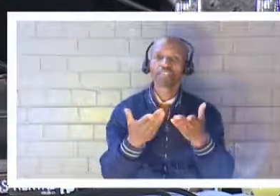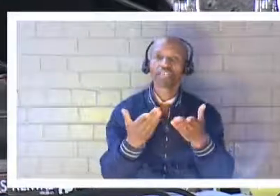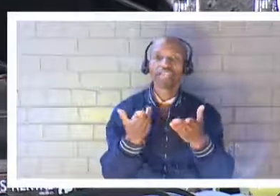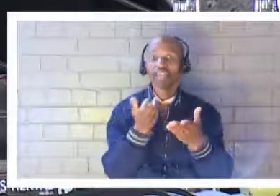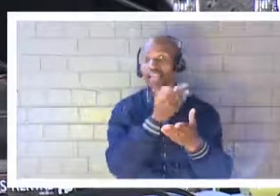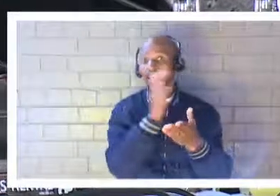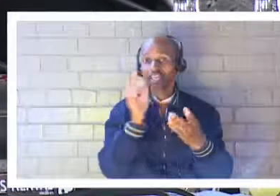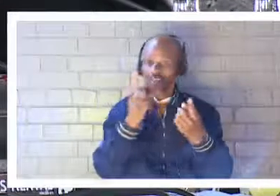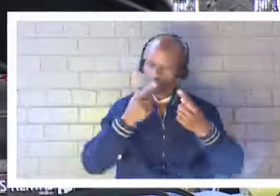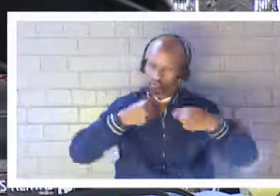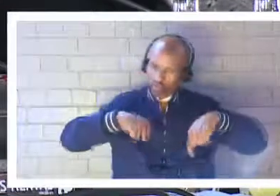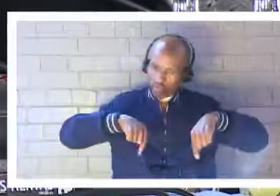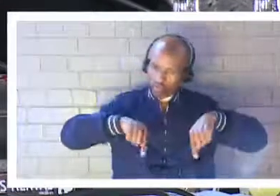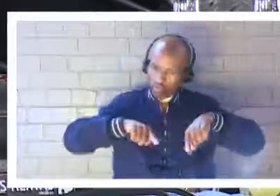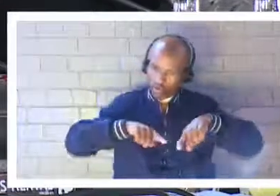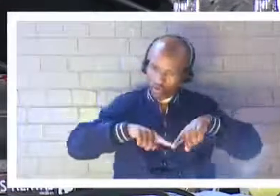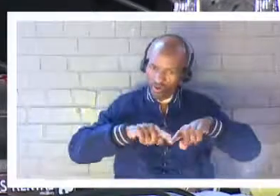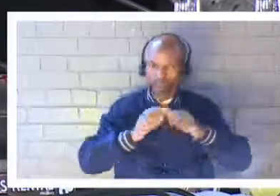whether we